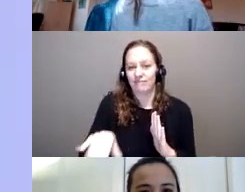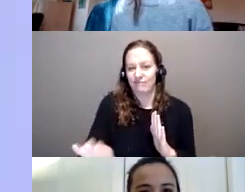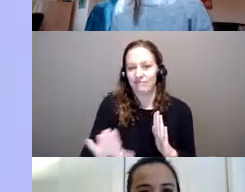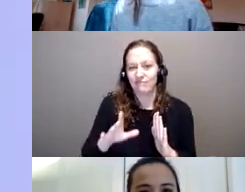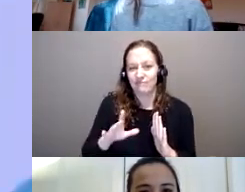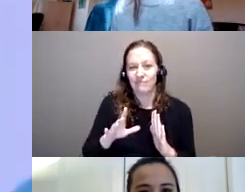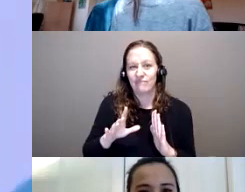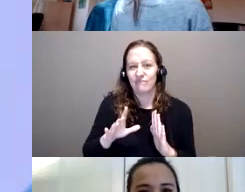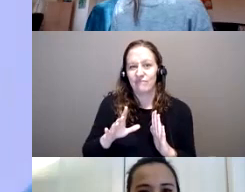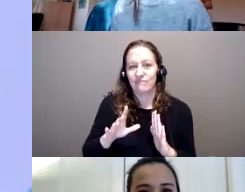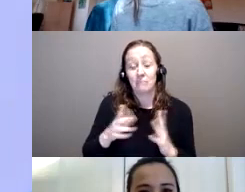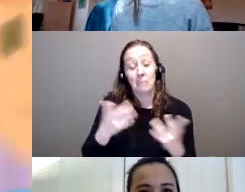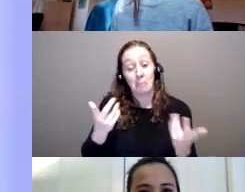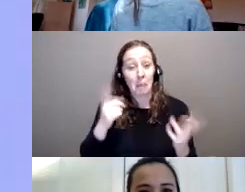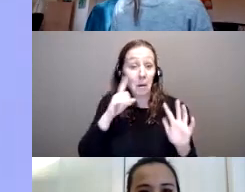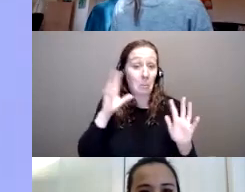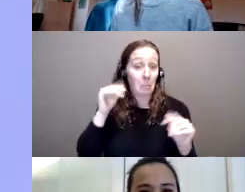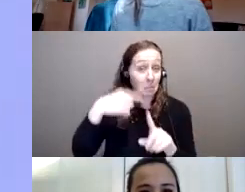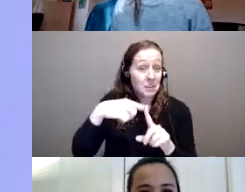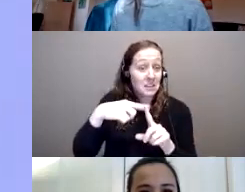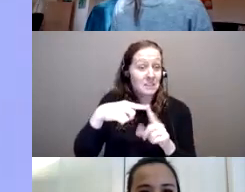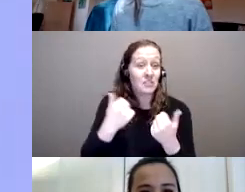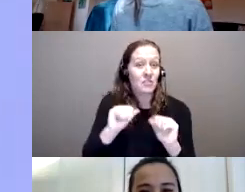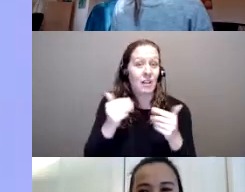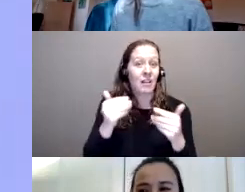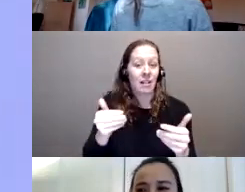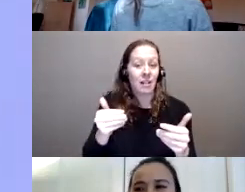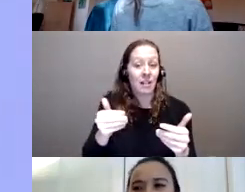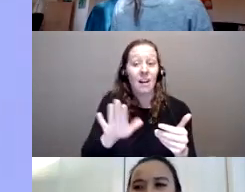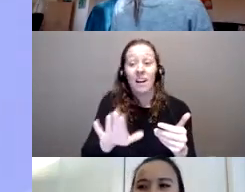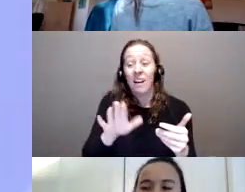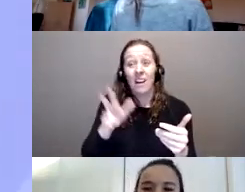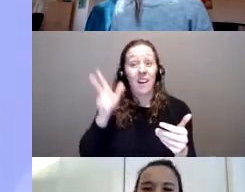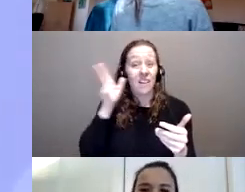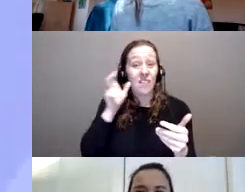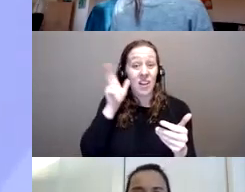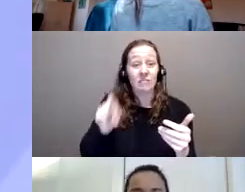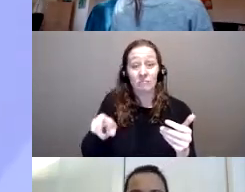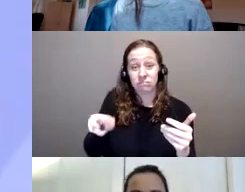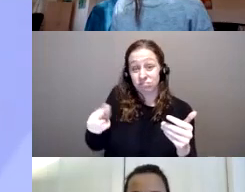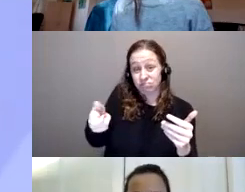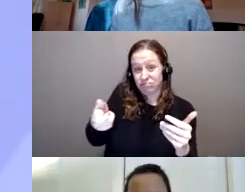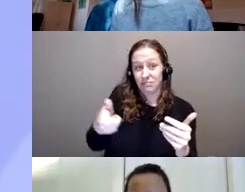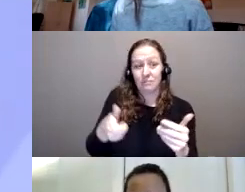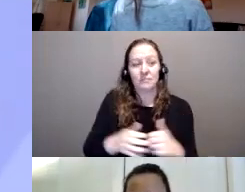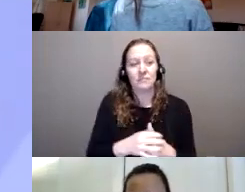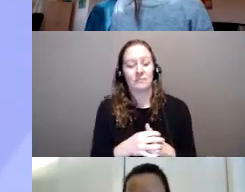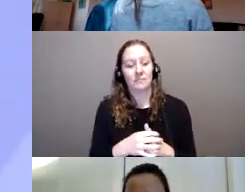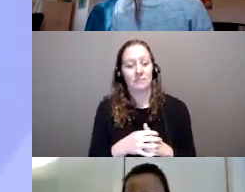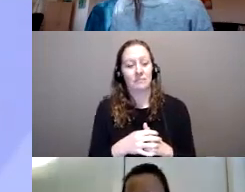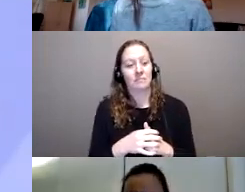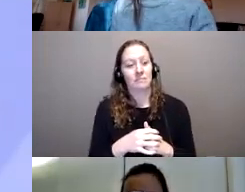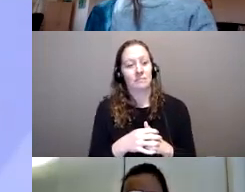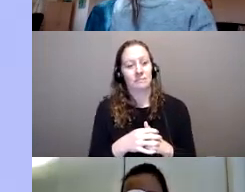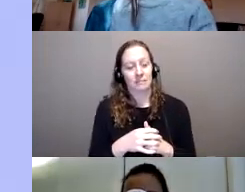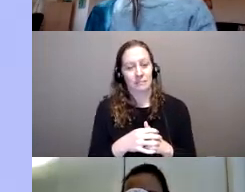I'm always full of hope, so let's give this a try. And my volume is turned up on both How you treat older adults. my computers, so